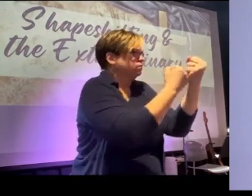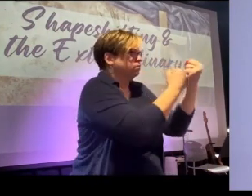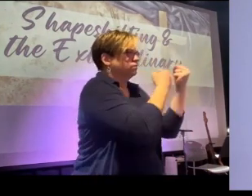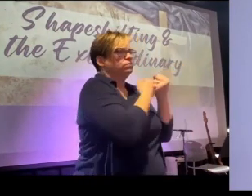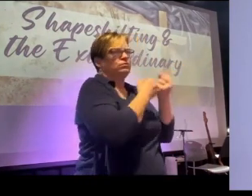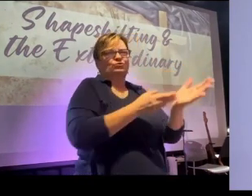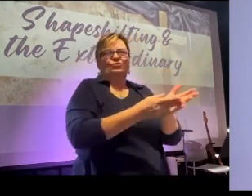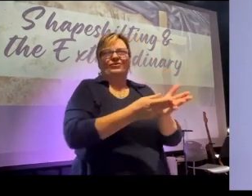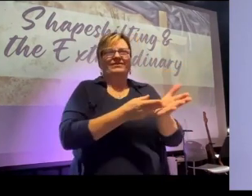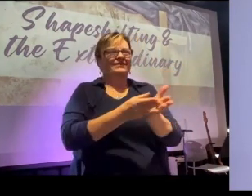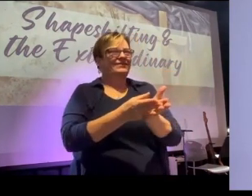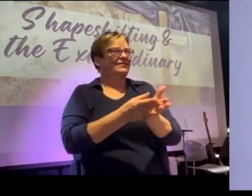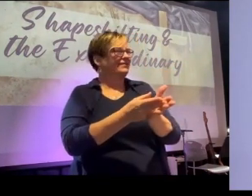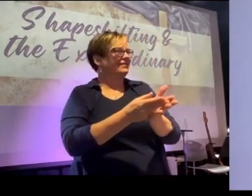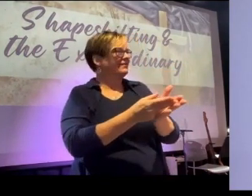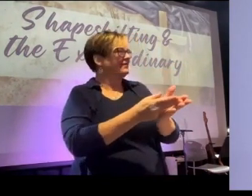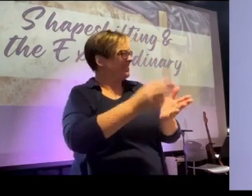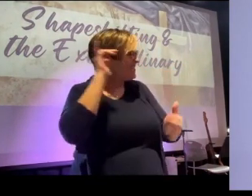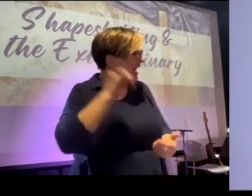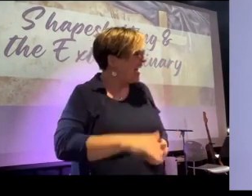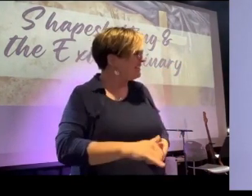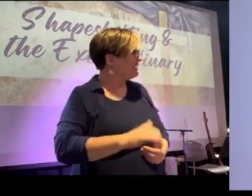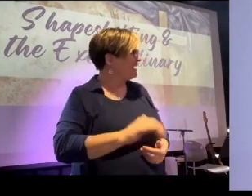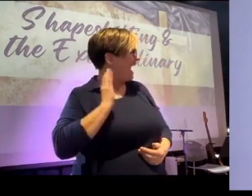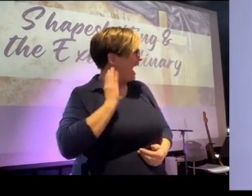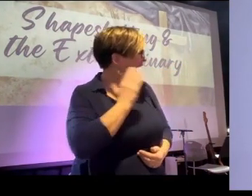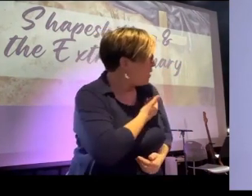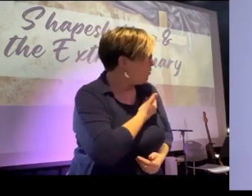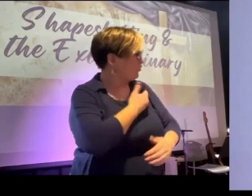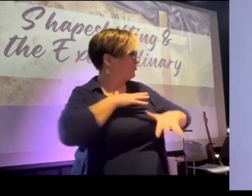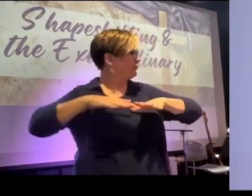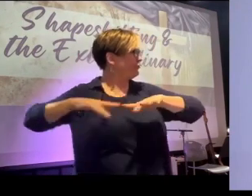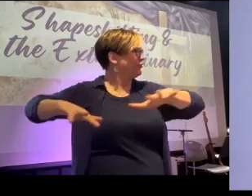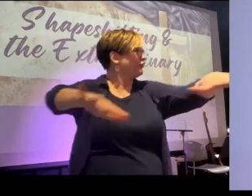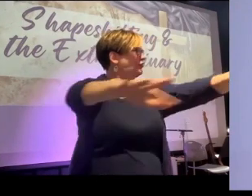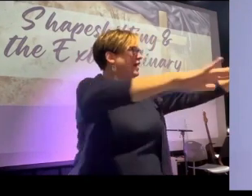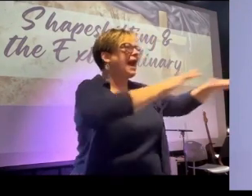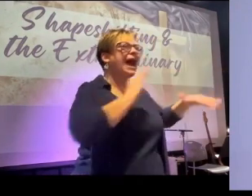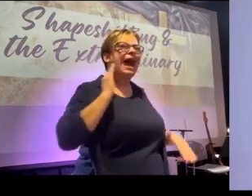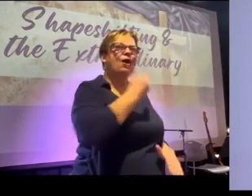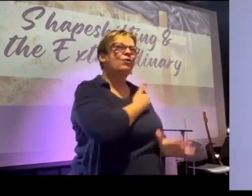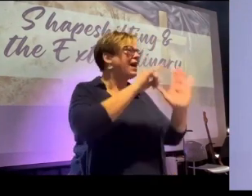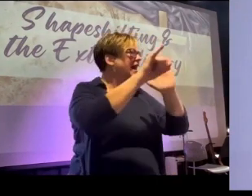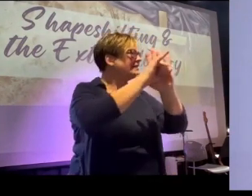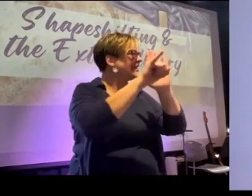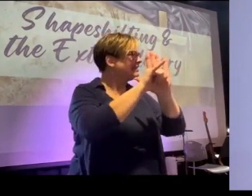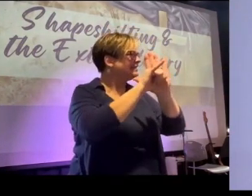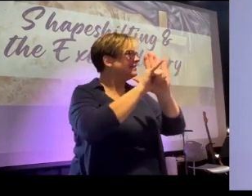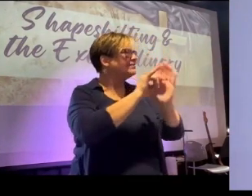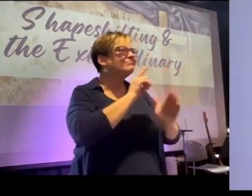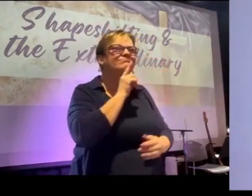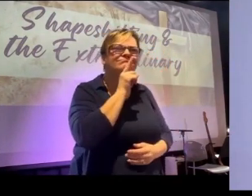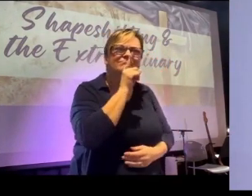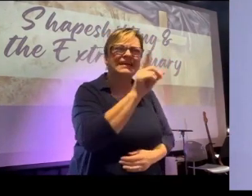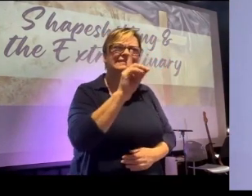This is our collective identity. We are divine, and we are created to